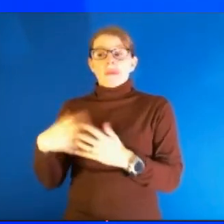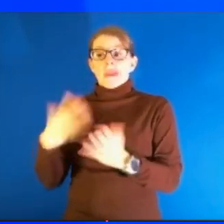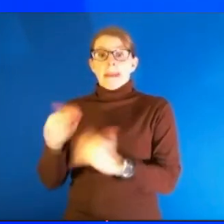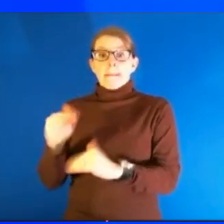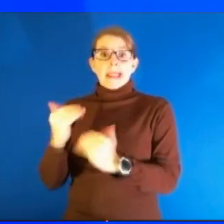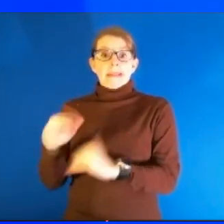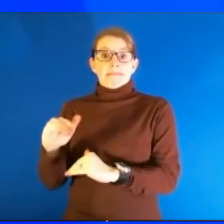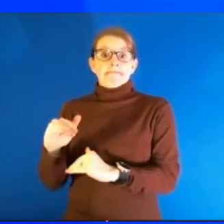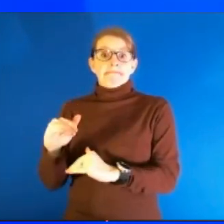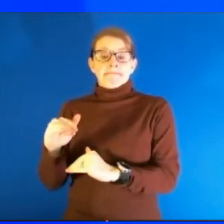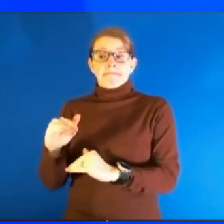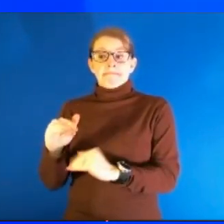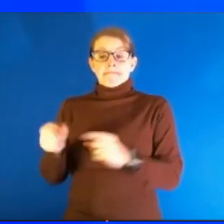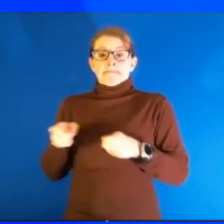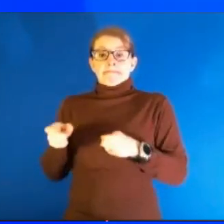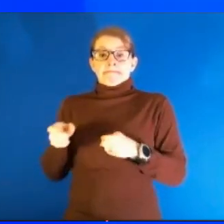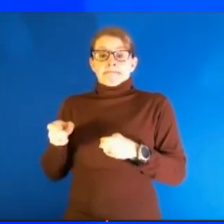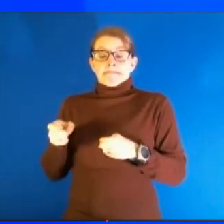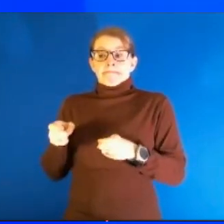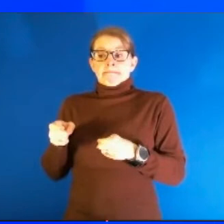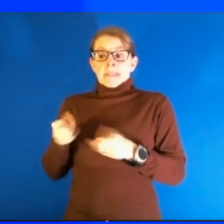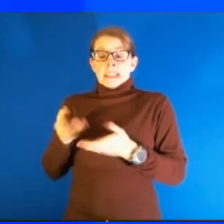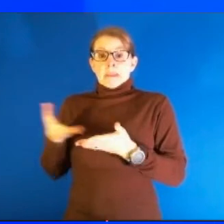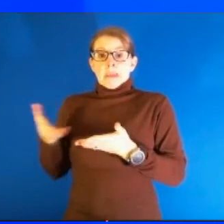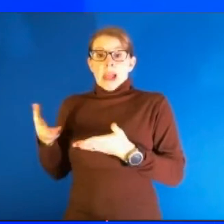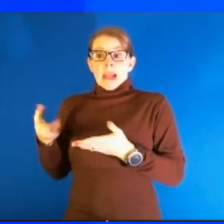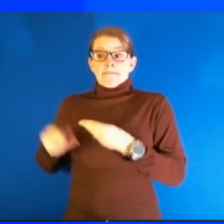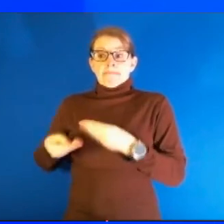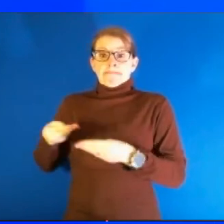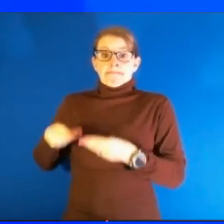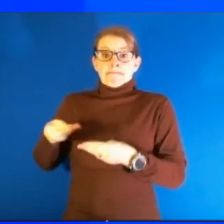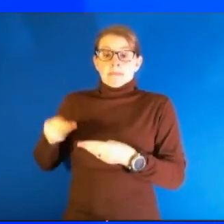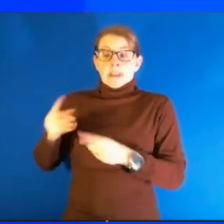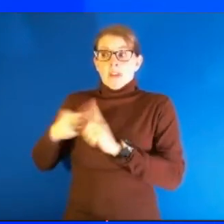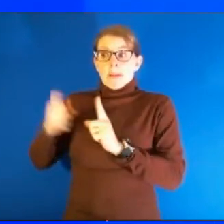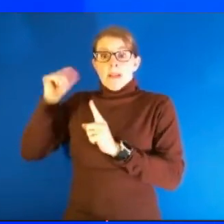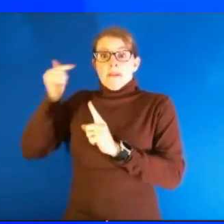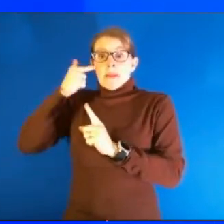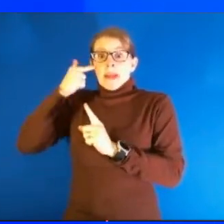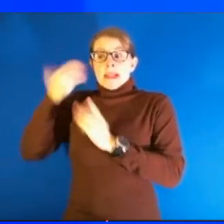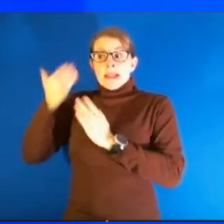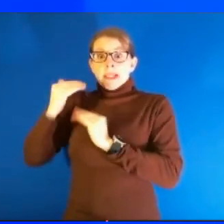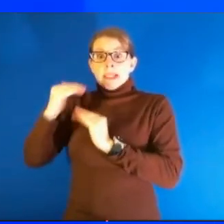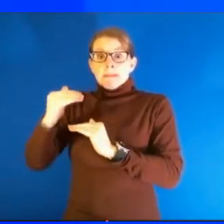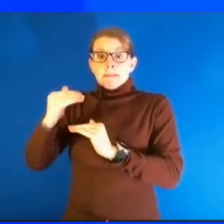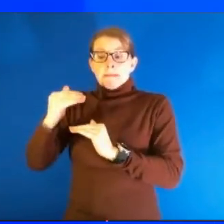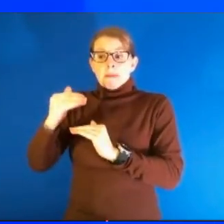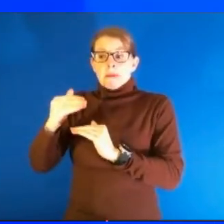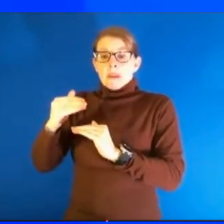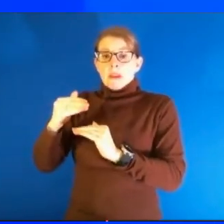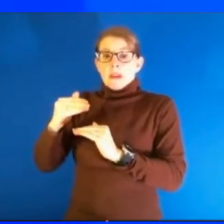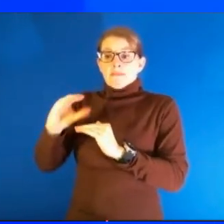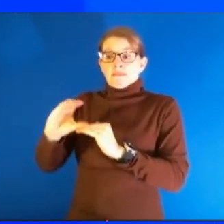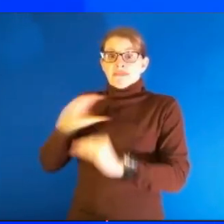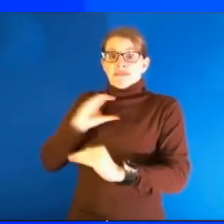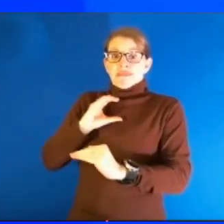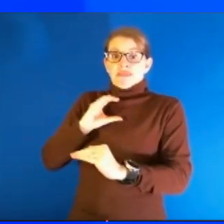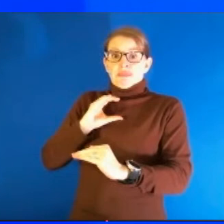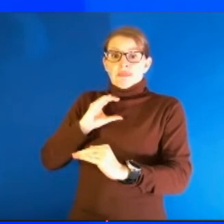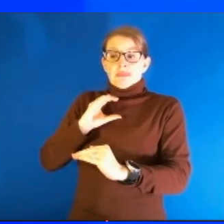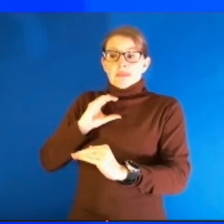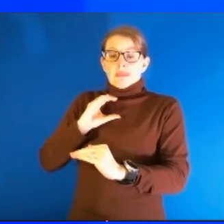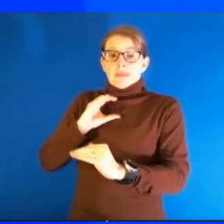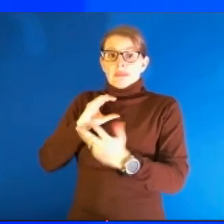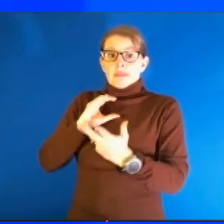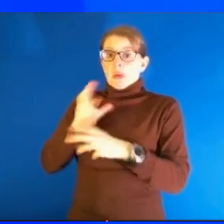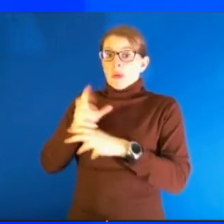The control of the supply is coming through the government, and so we only get what we get. It's allocated, and everybody's trying to